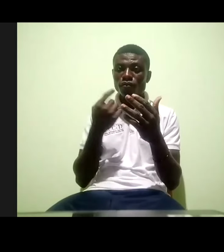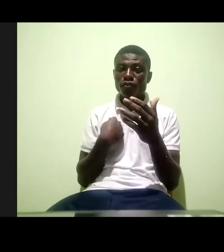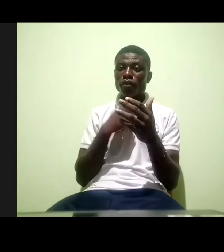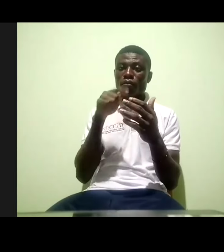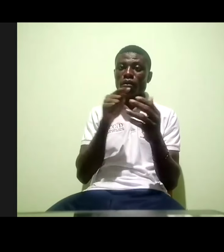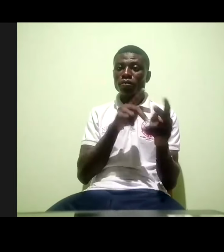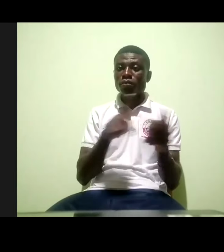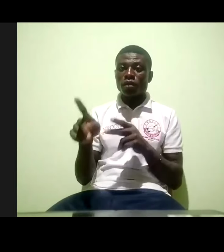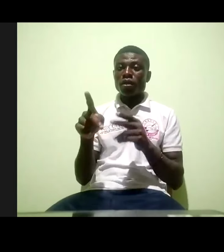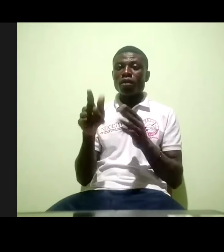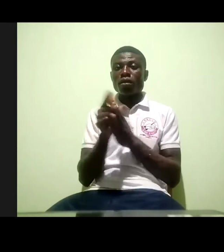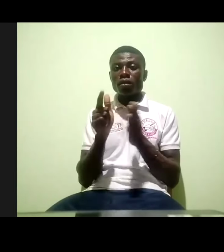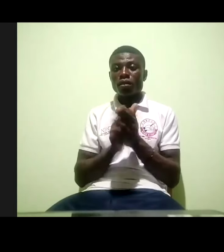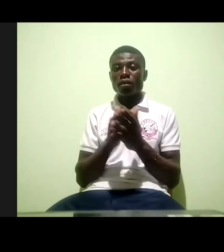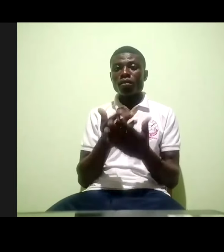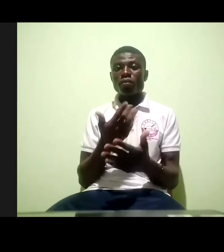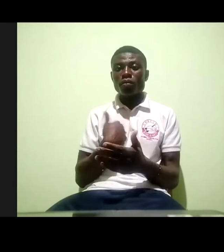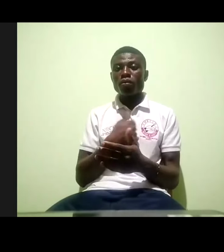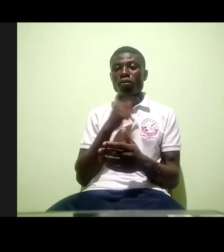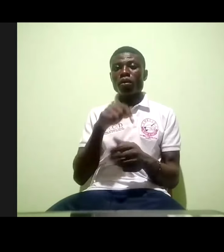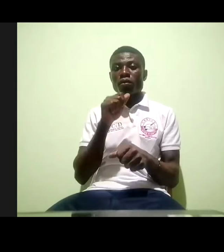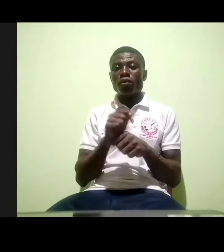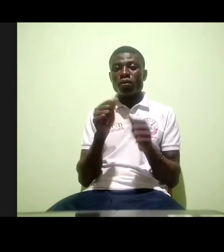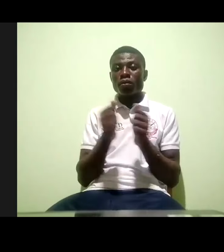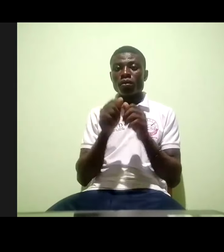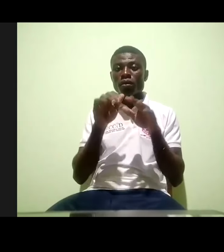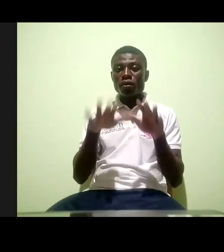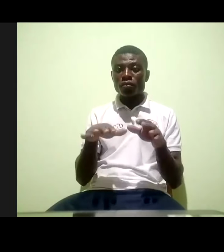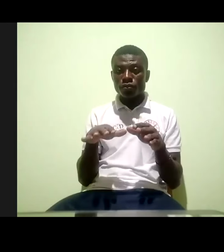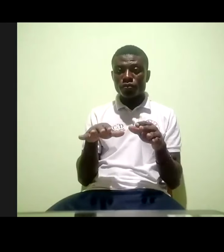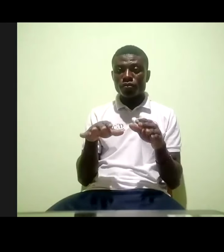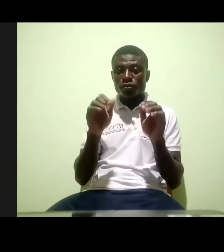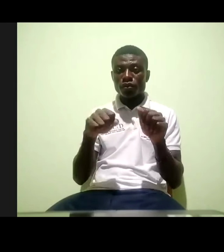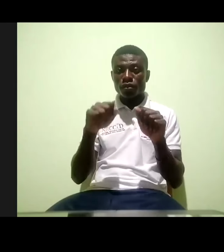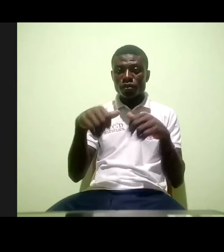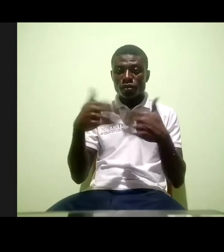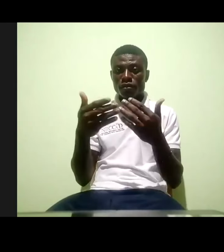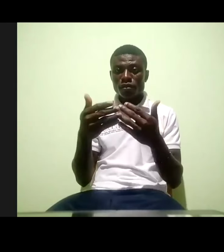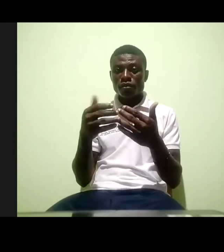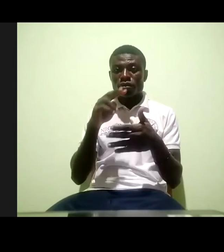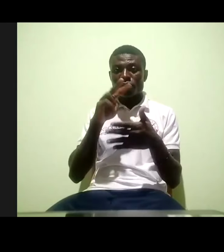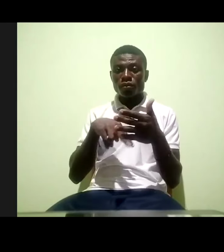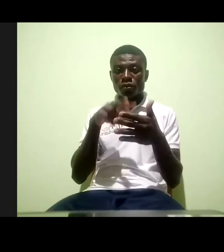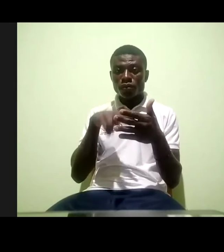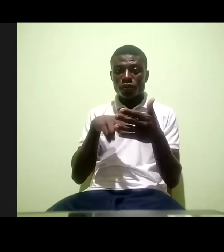instruction beforehand for this child. If the child can be given a whole written